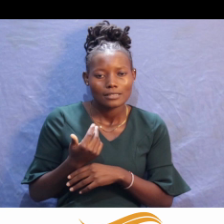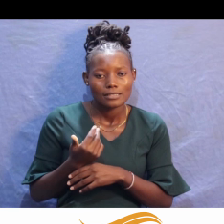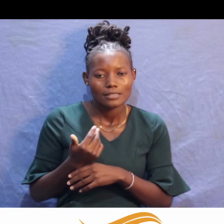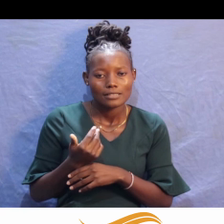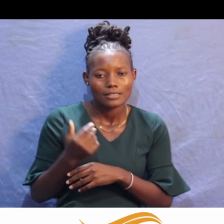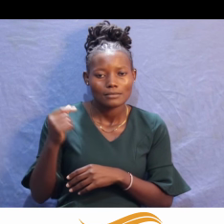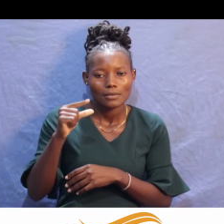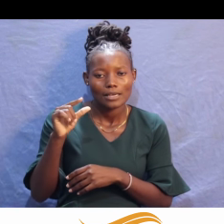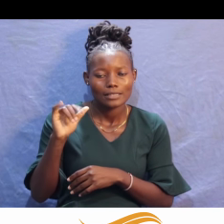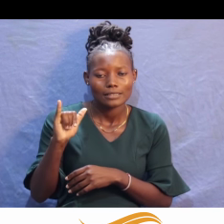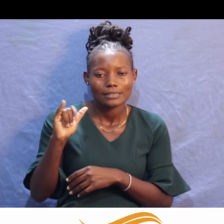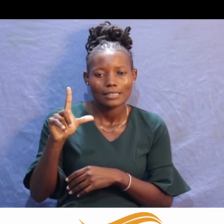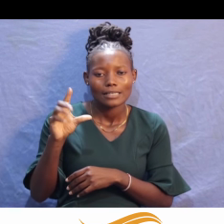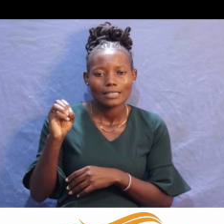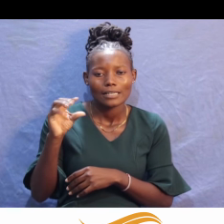those